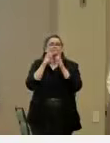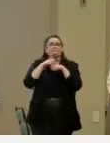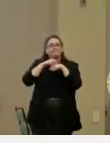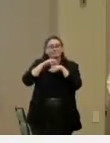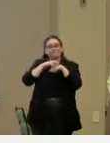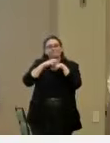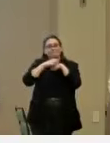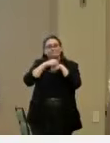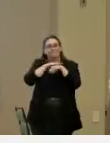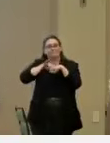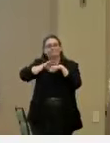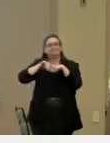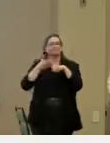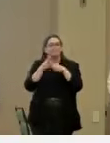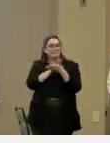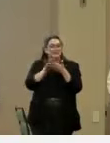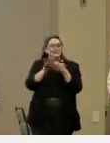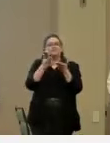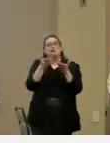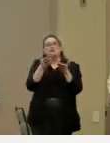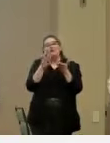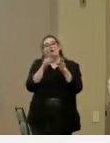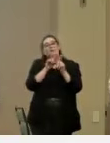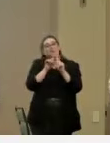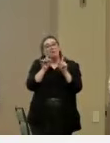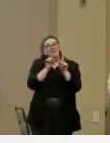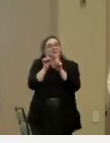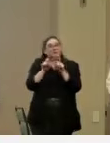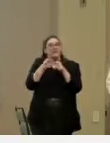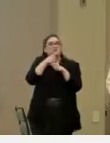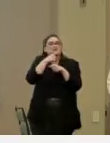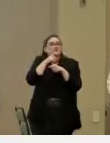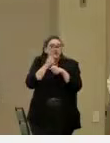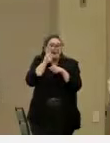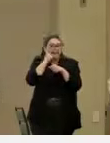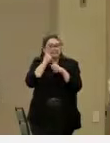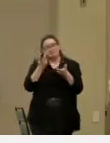burn out and dry out that inflammation as well, so something to keep in mind.